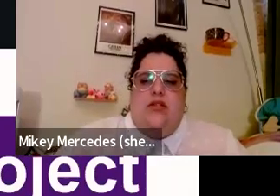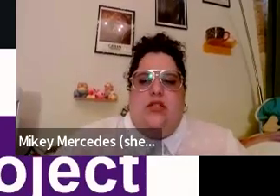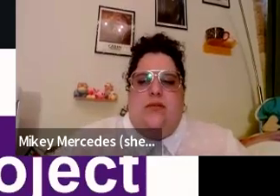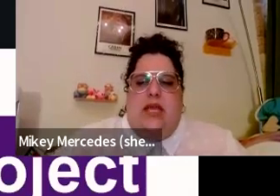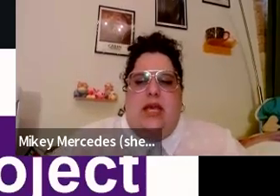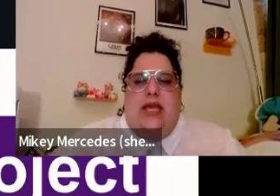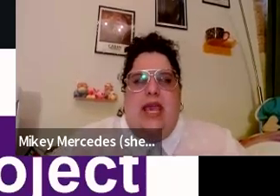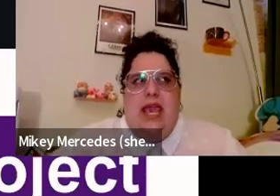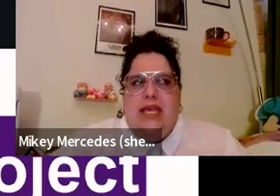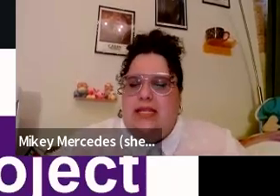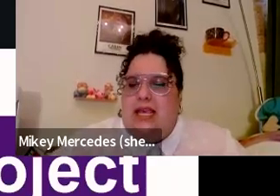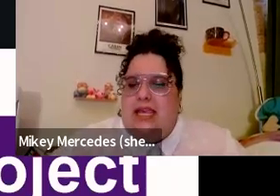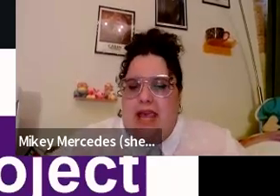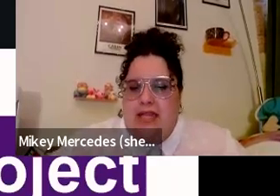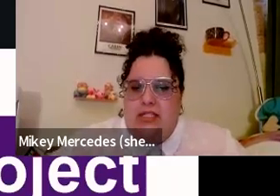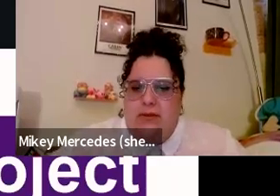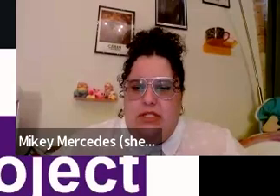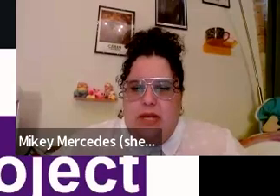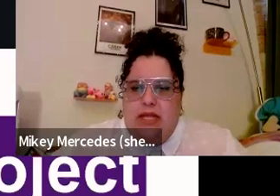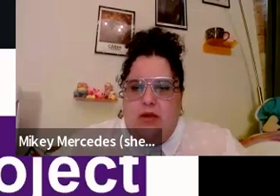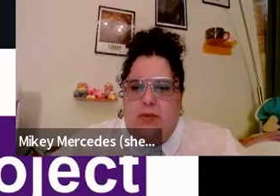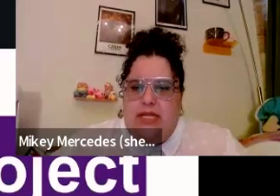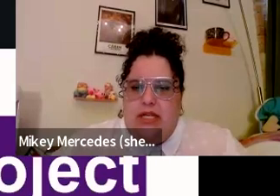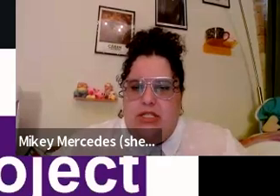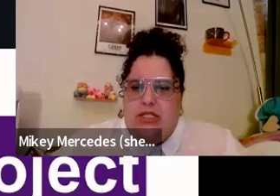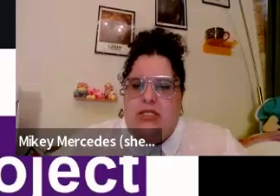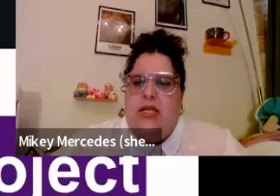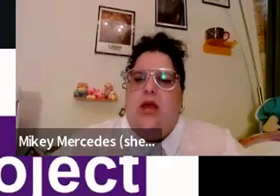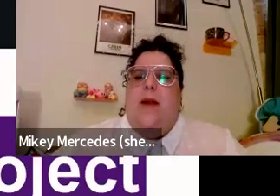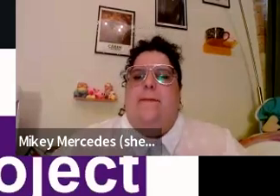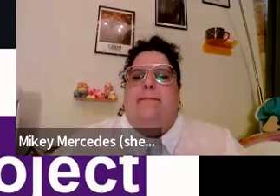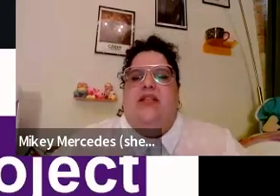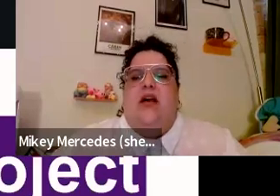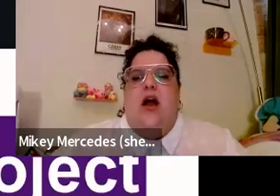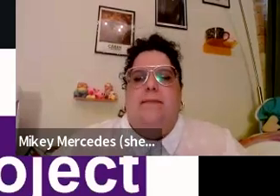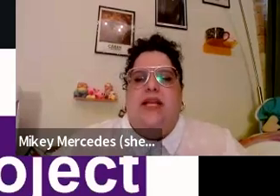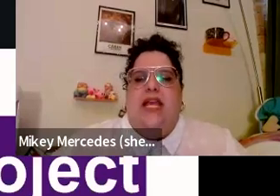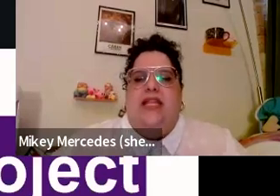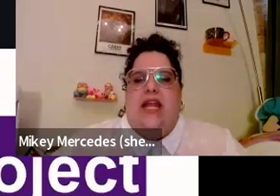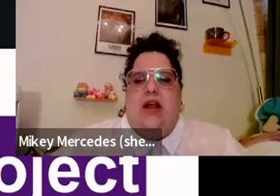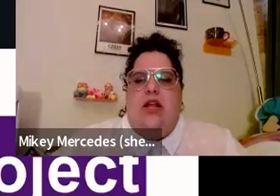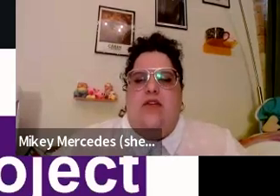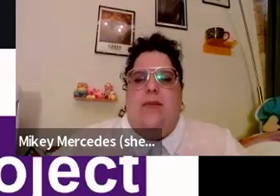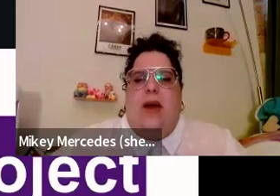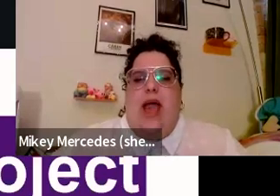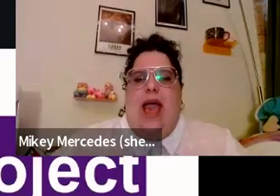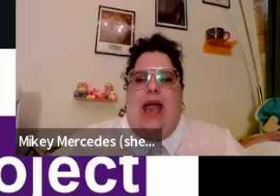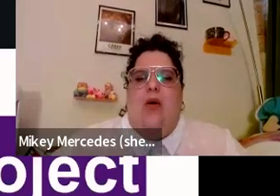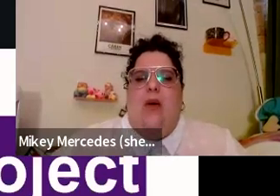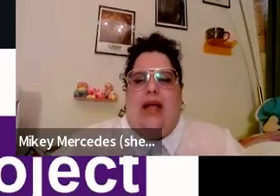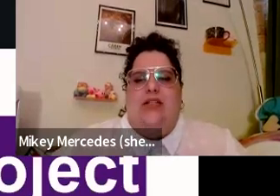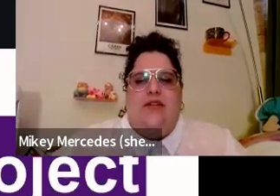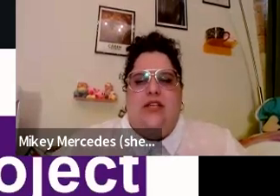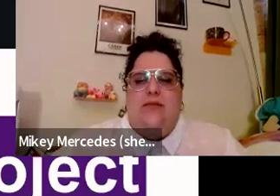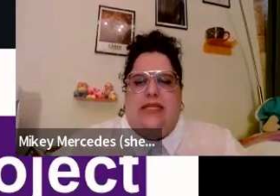a major corporate entity to attach itself to what is supposed to be an anti-capitalist struggle.